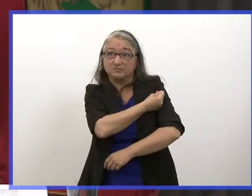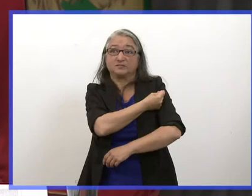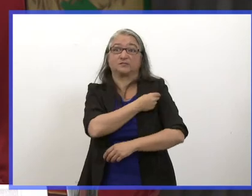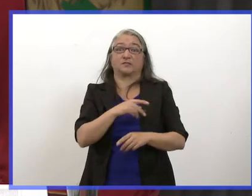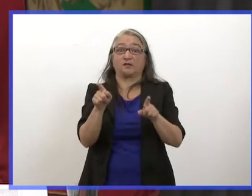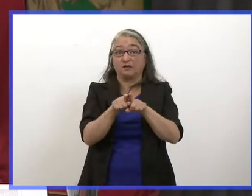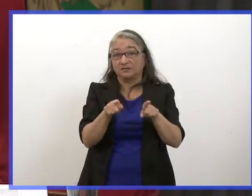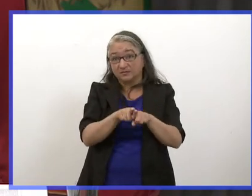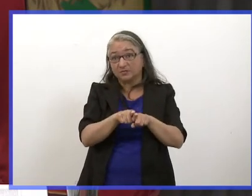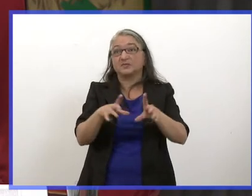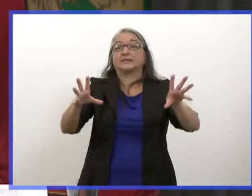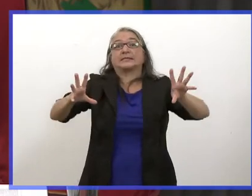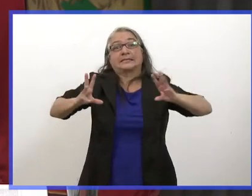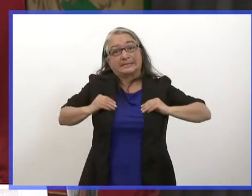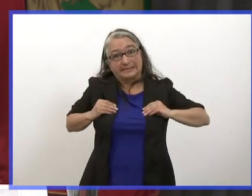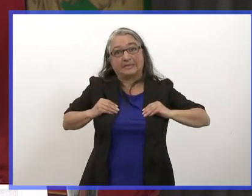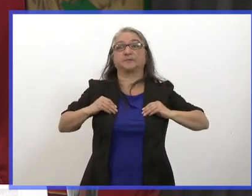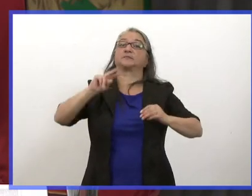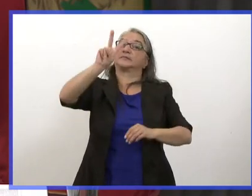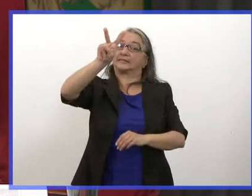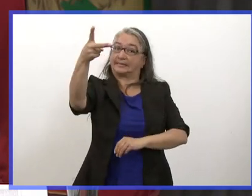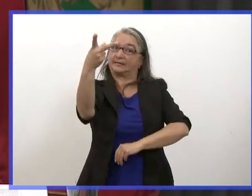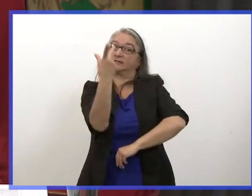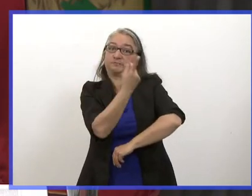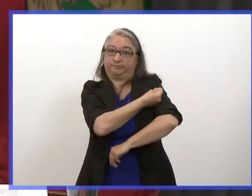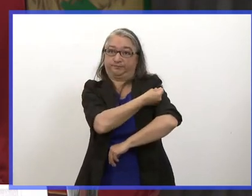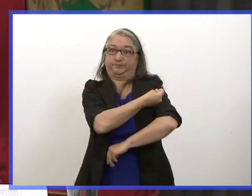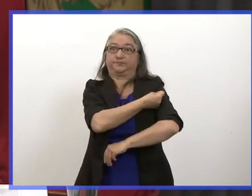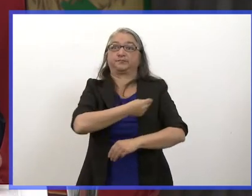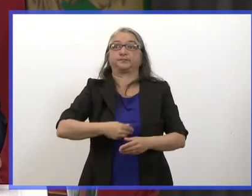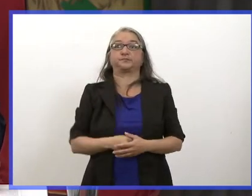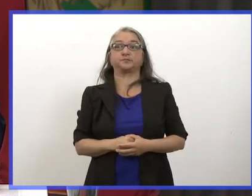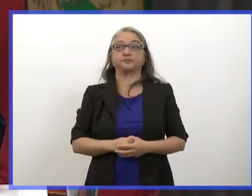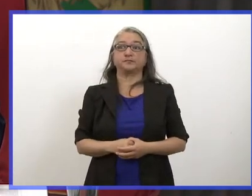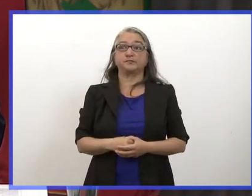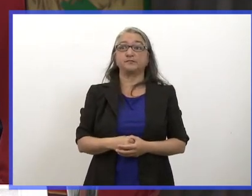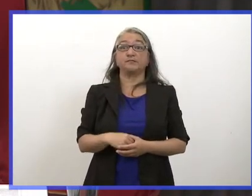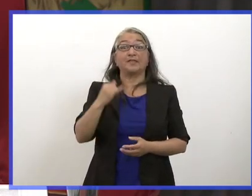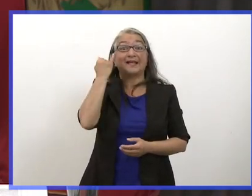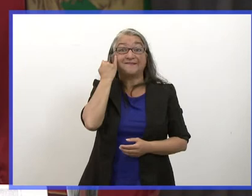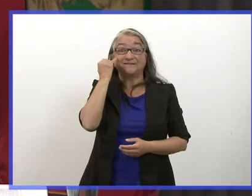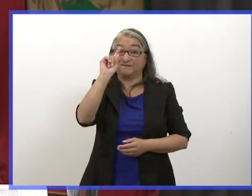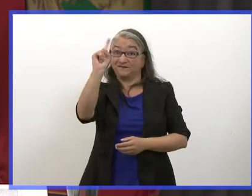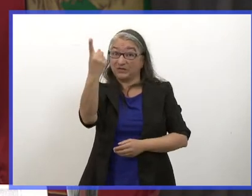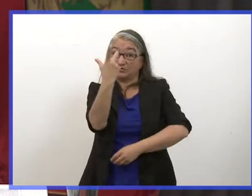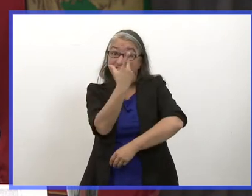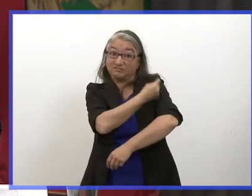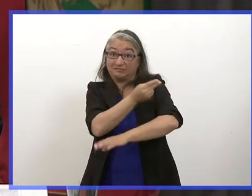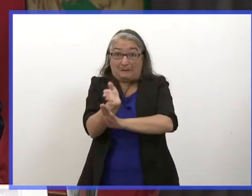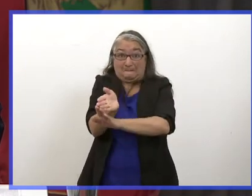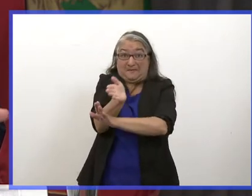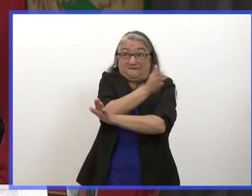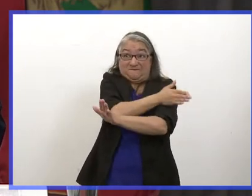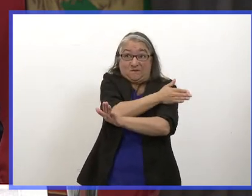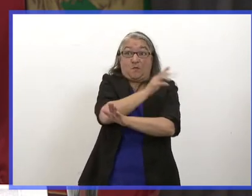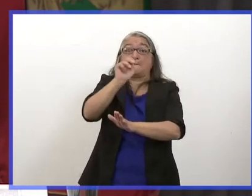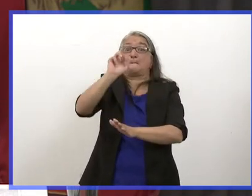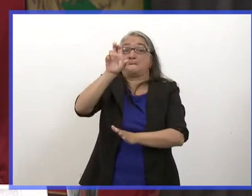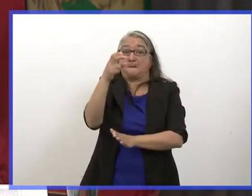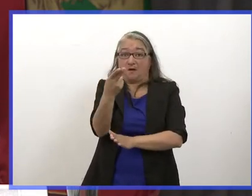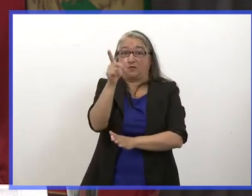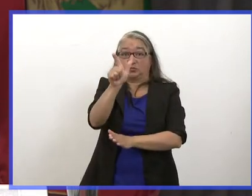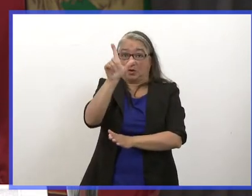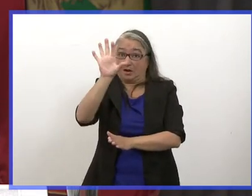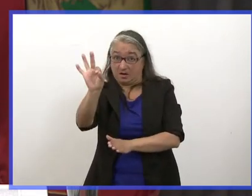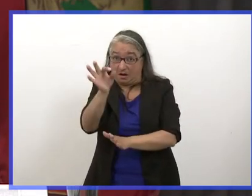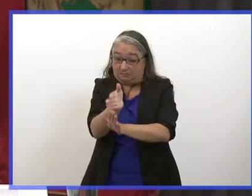So anybody who had their first dose before March 29th is able to go. Any Indigenous